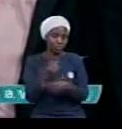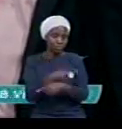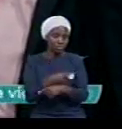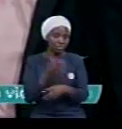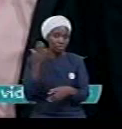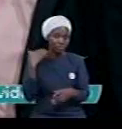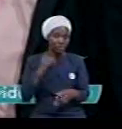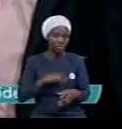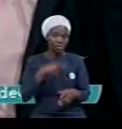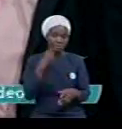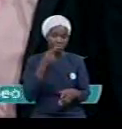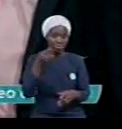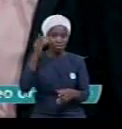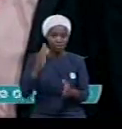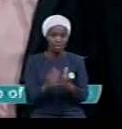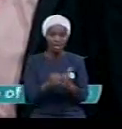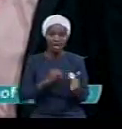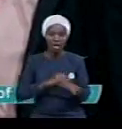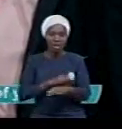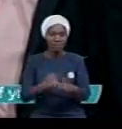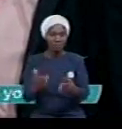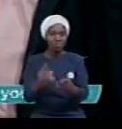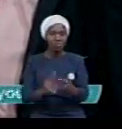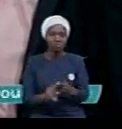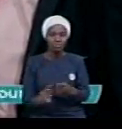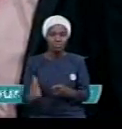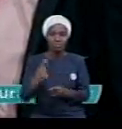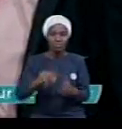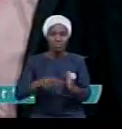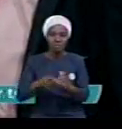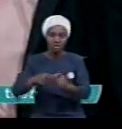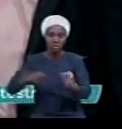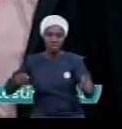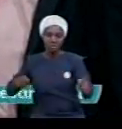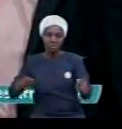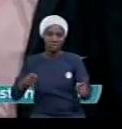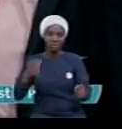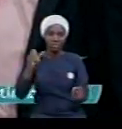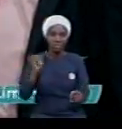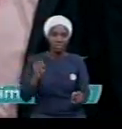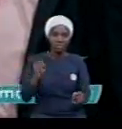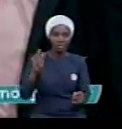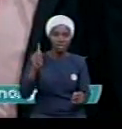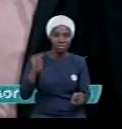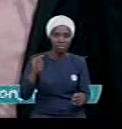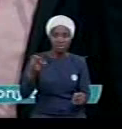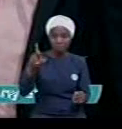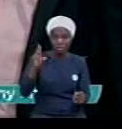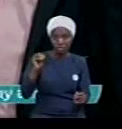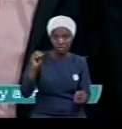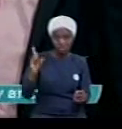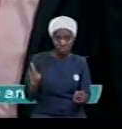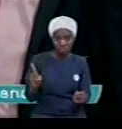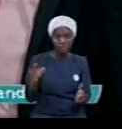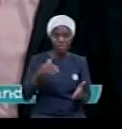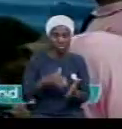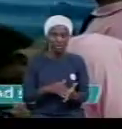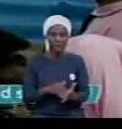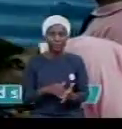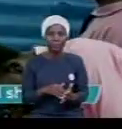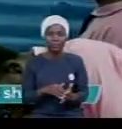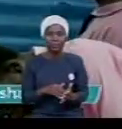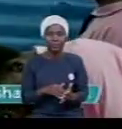want to use it again. So I stopped using it after the prayer of man of God. But as I did, because I was